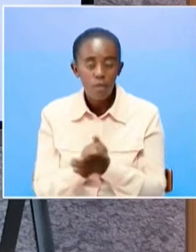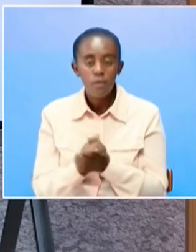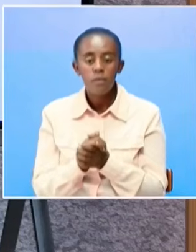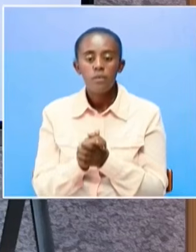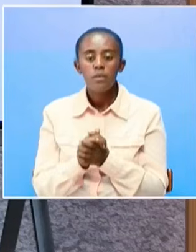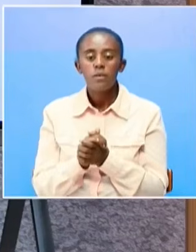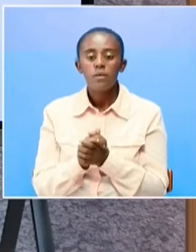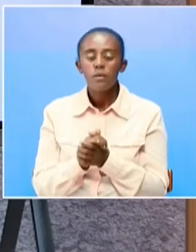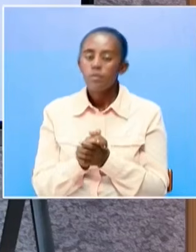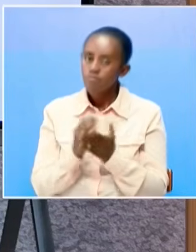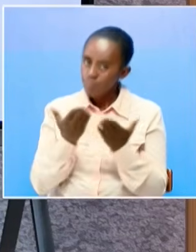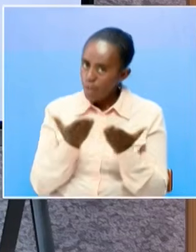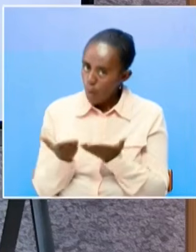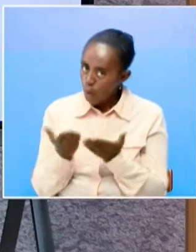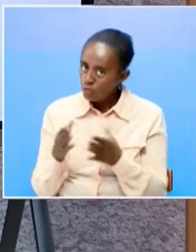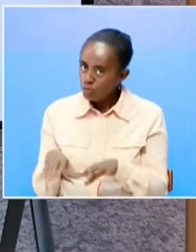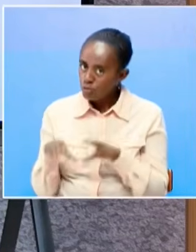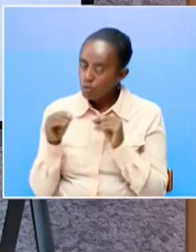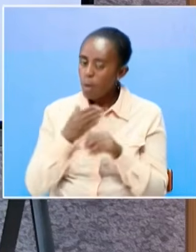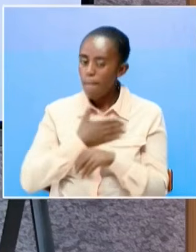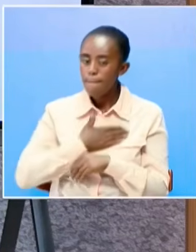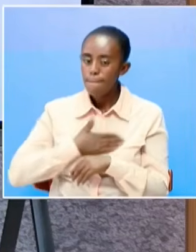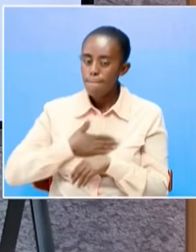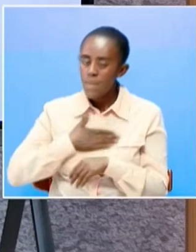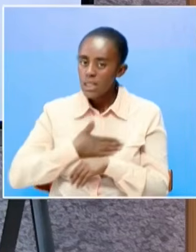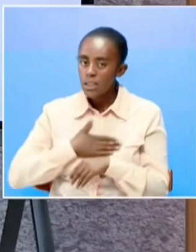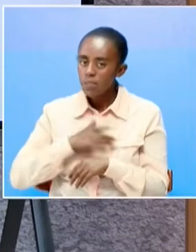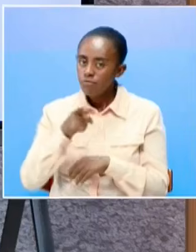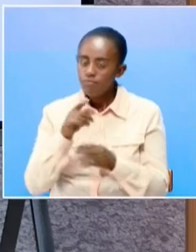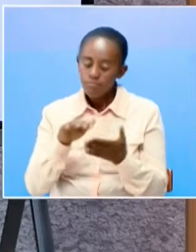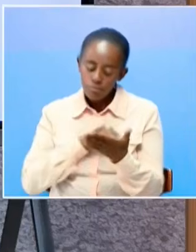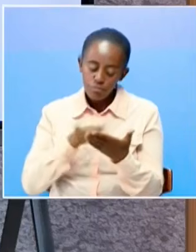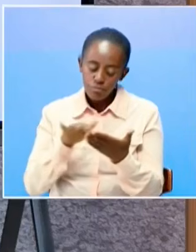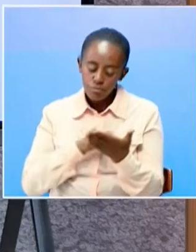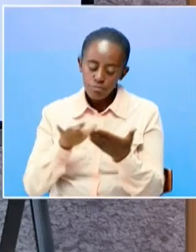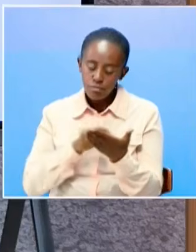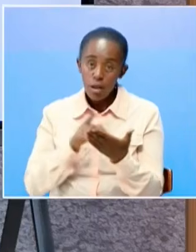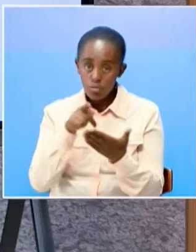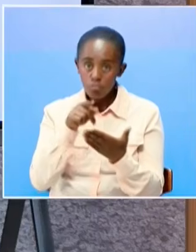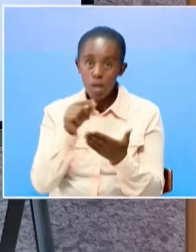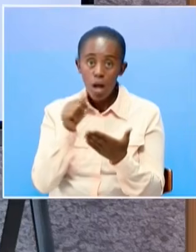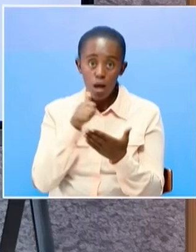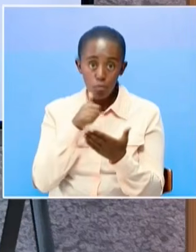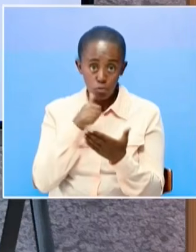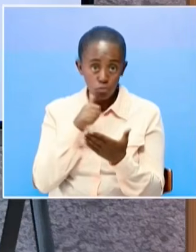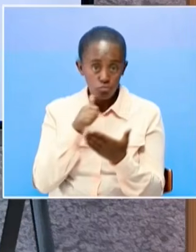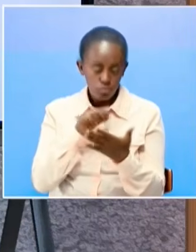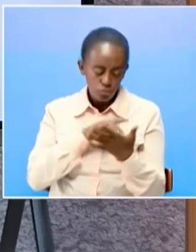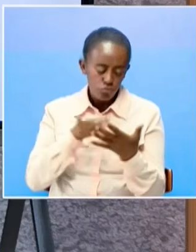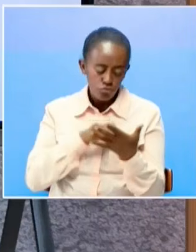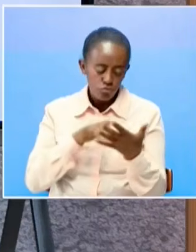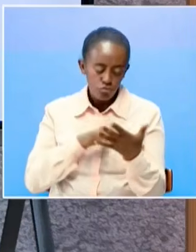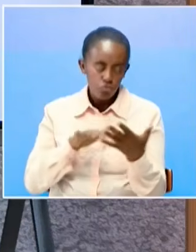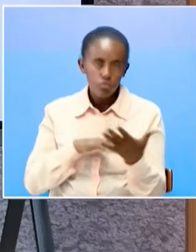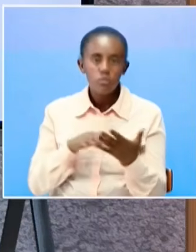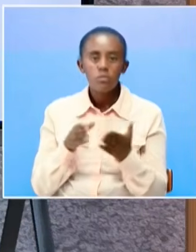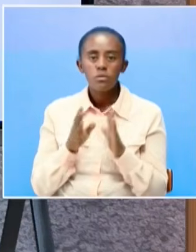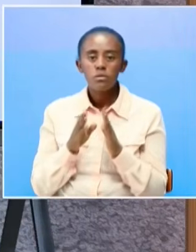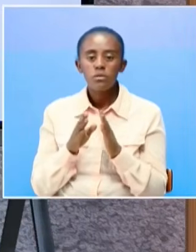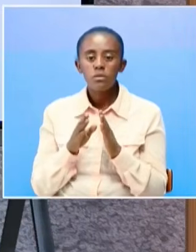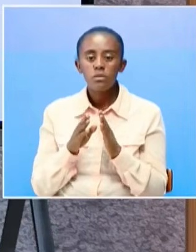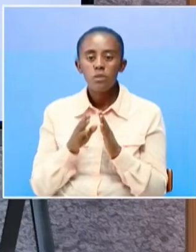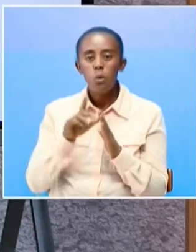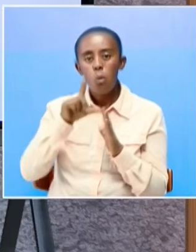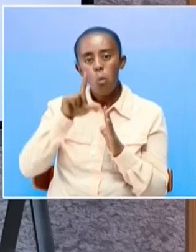Come on, students. Please read the passage again. Let me give you